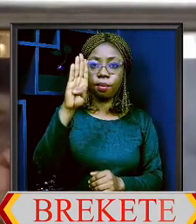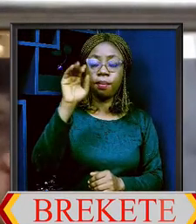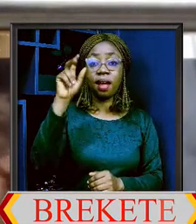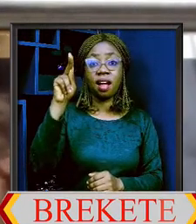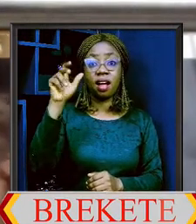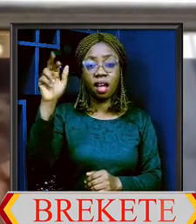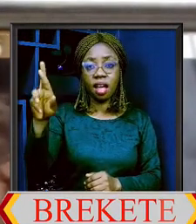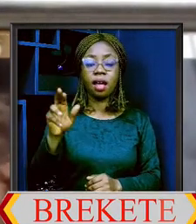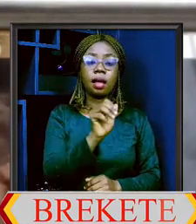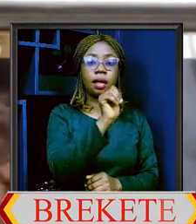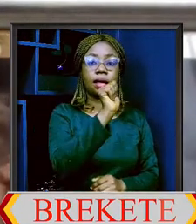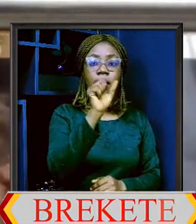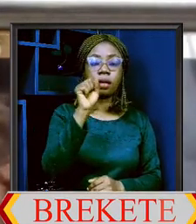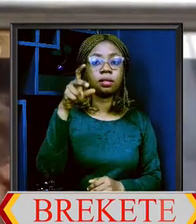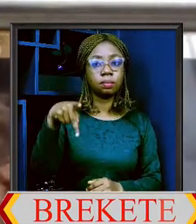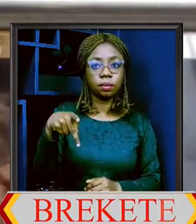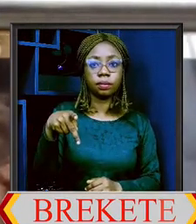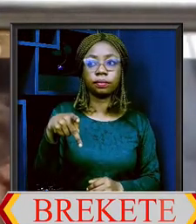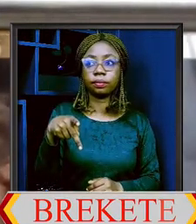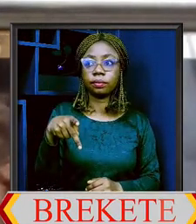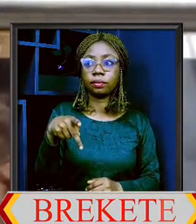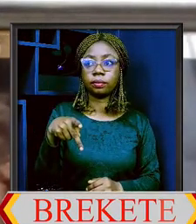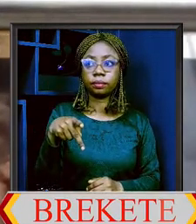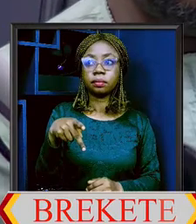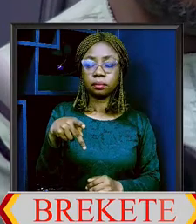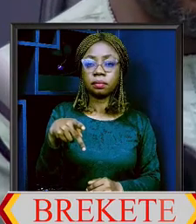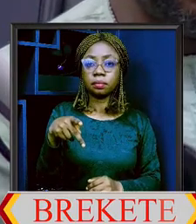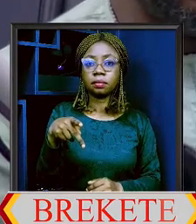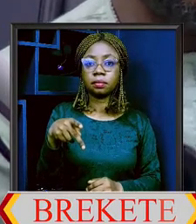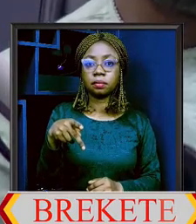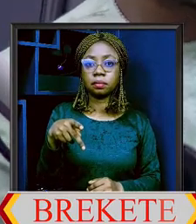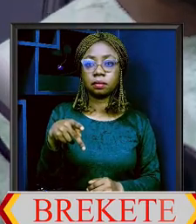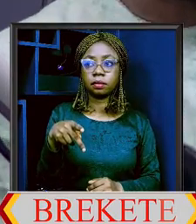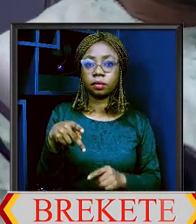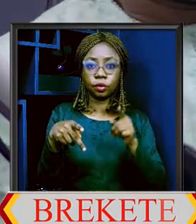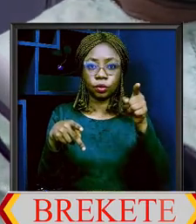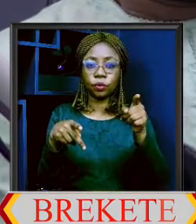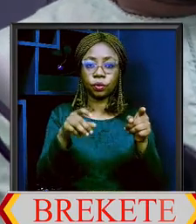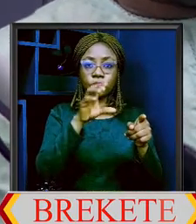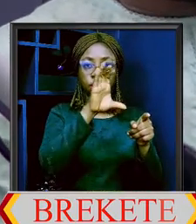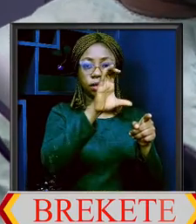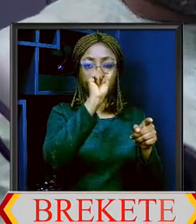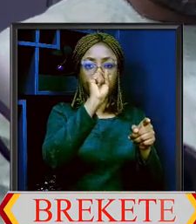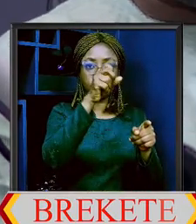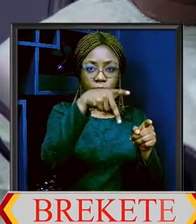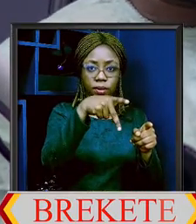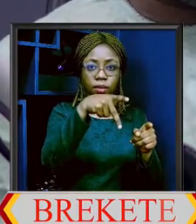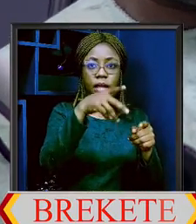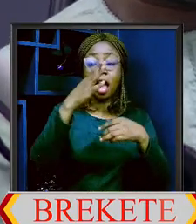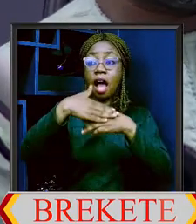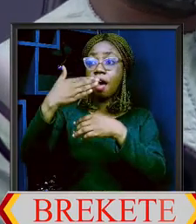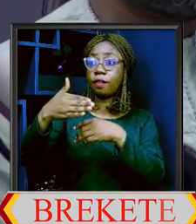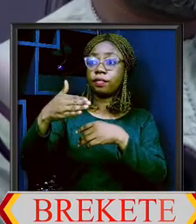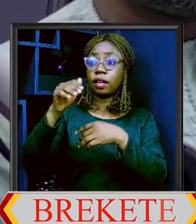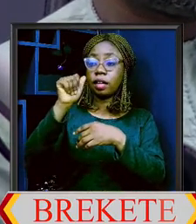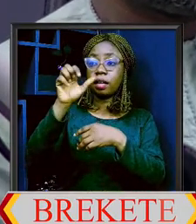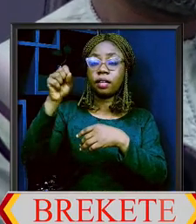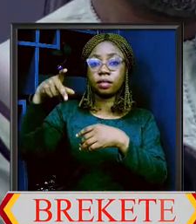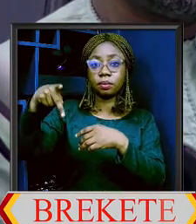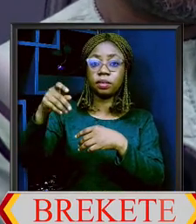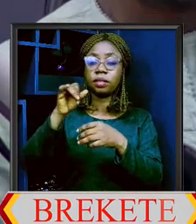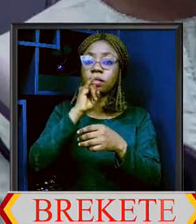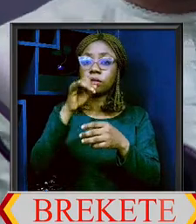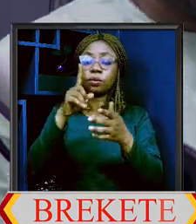CSP CSP serving even and ASP what after ASP now which rank